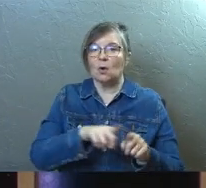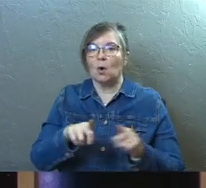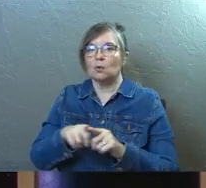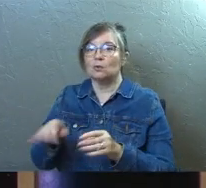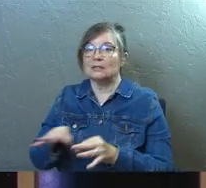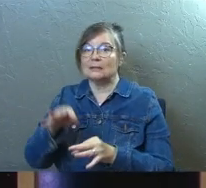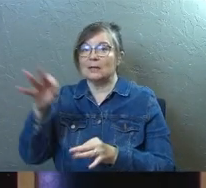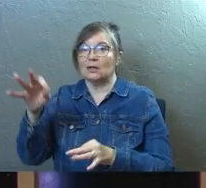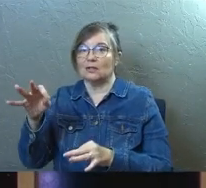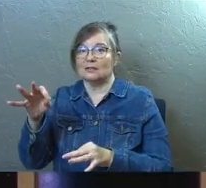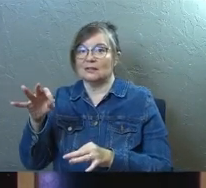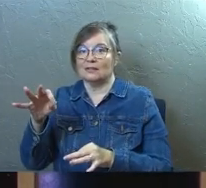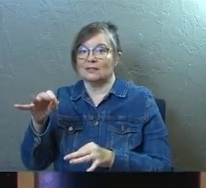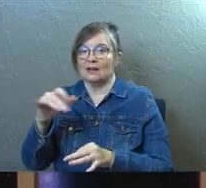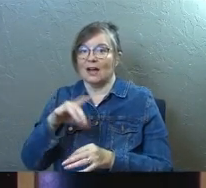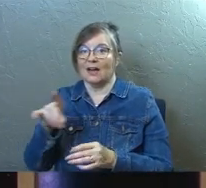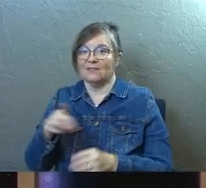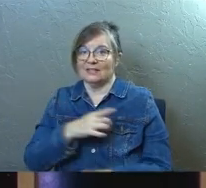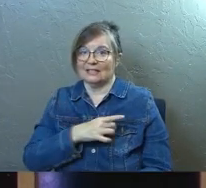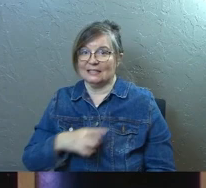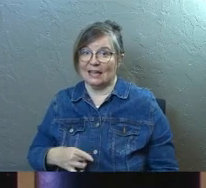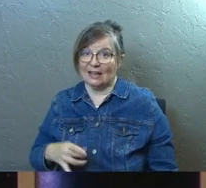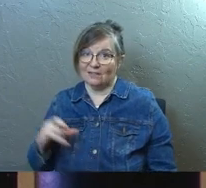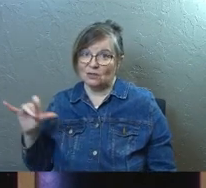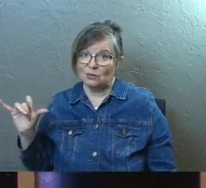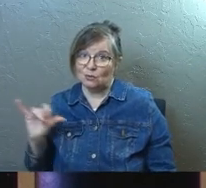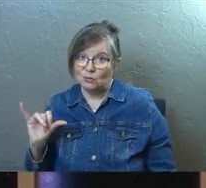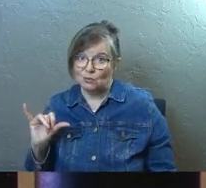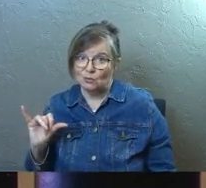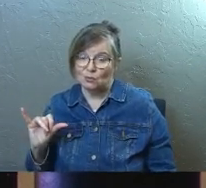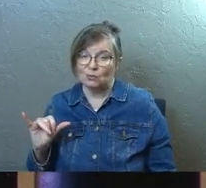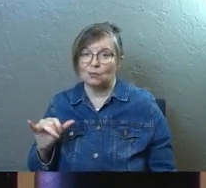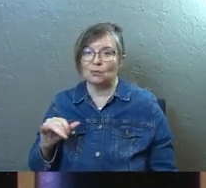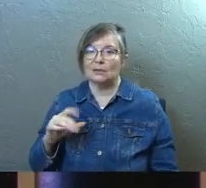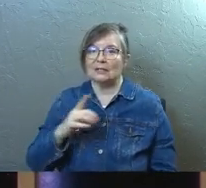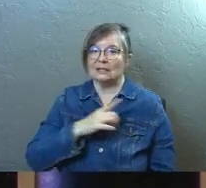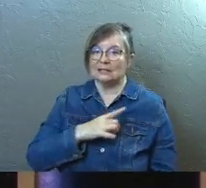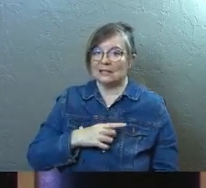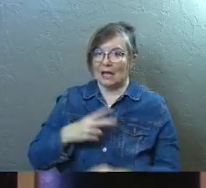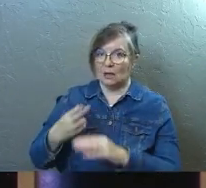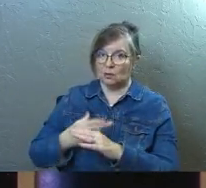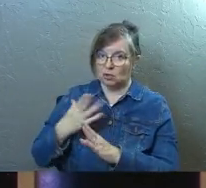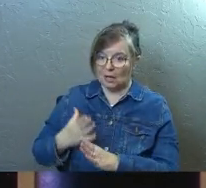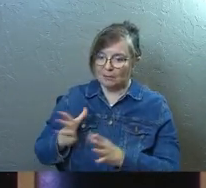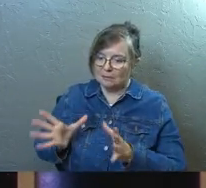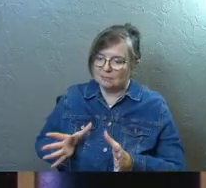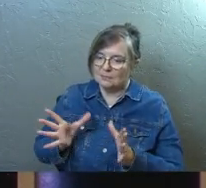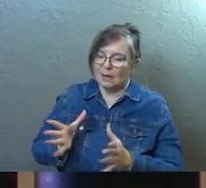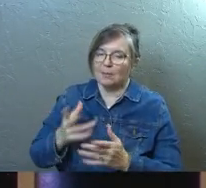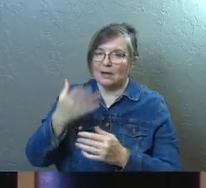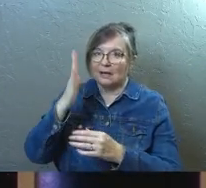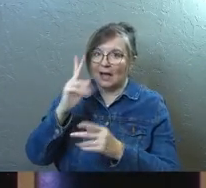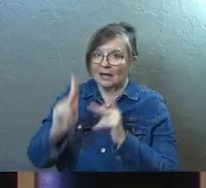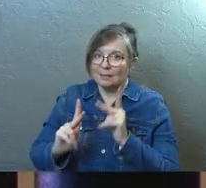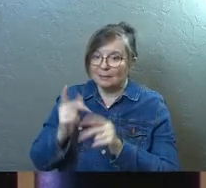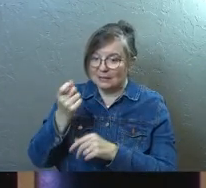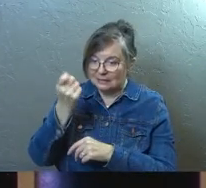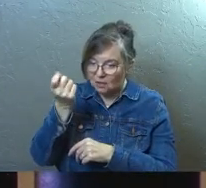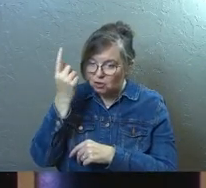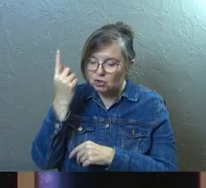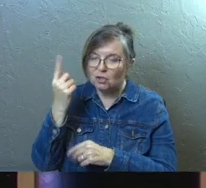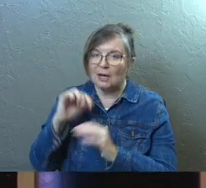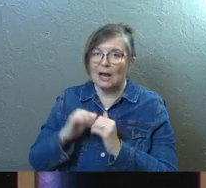came in the spirit of David. David was a shepherd and then he shepherded God's people because he